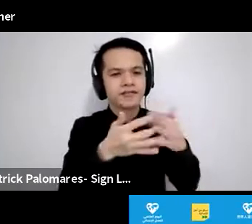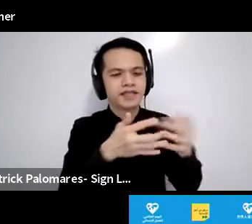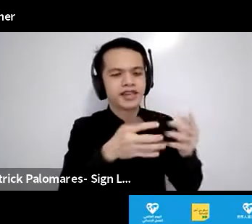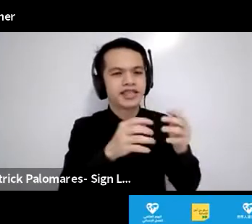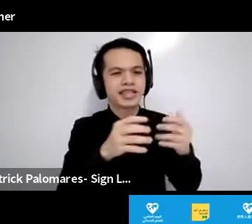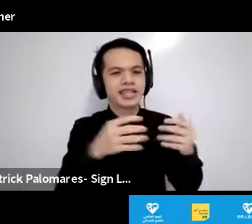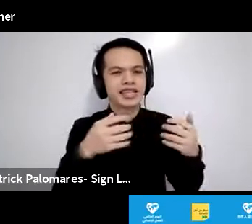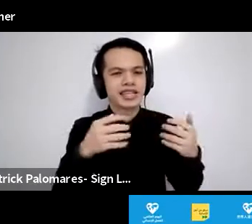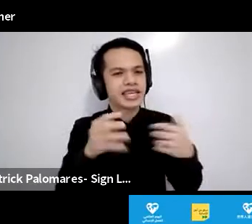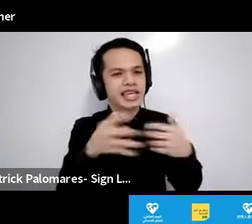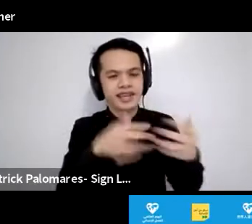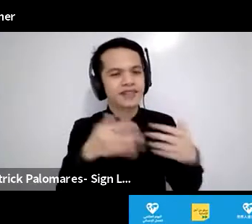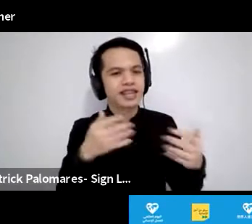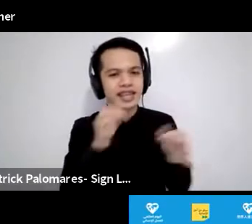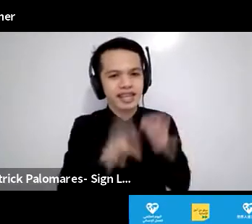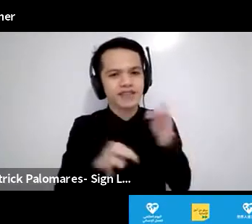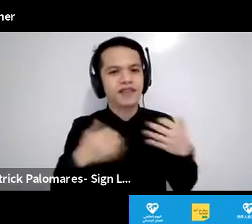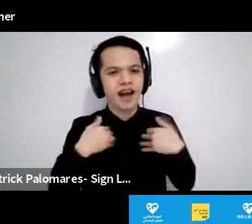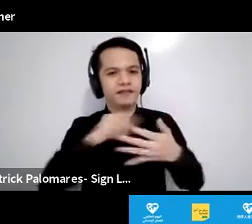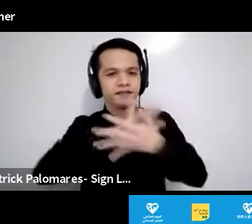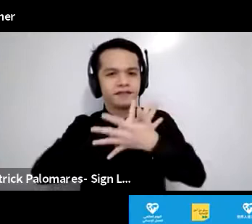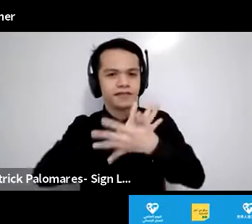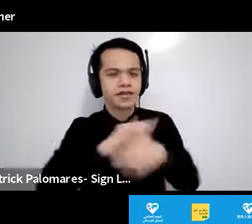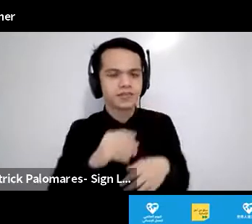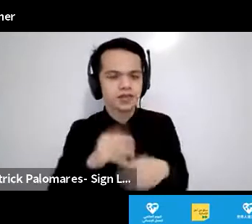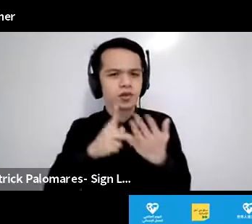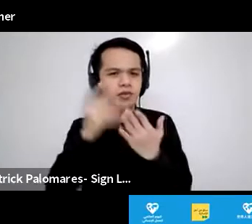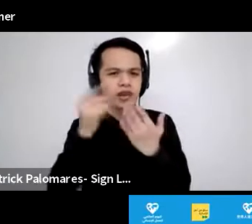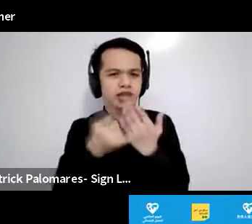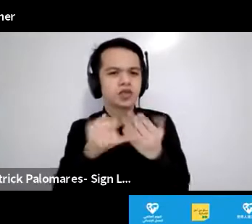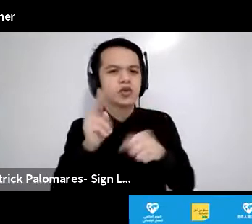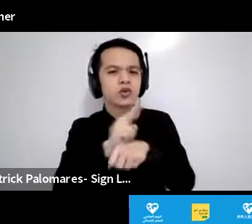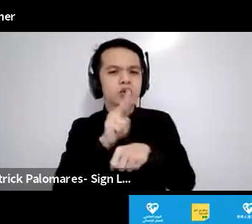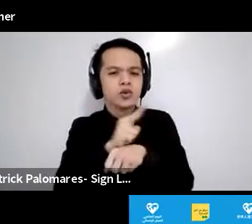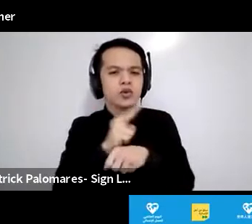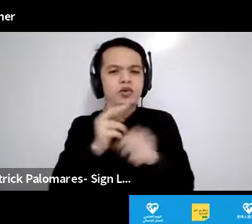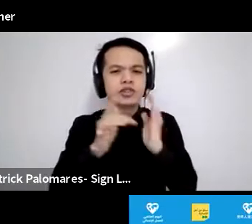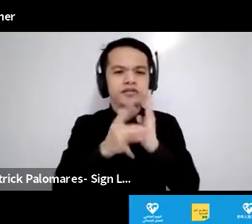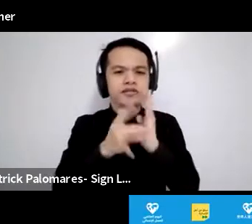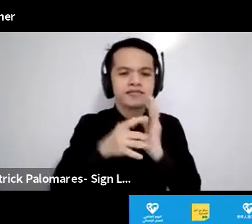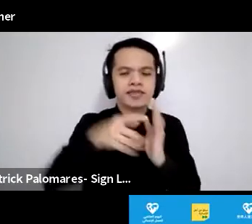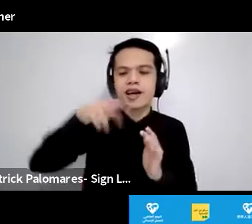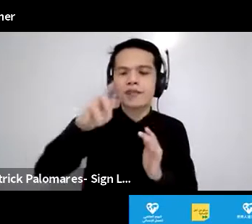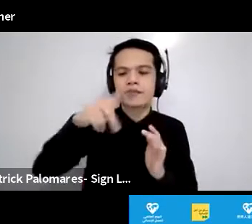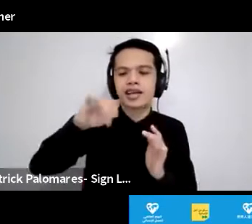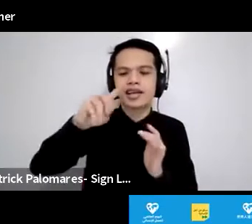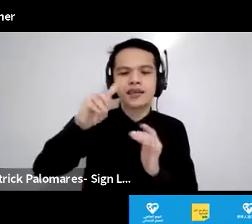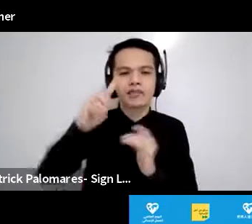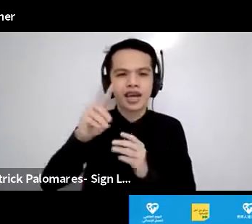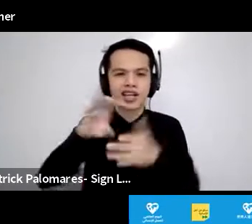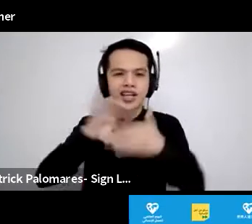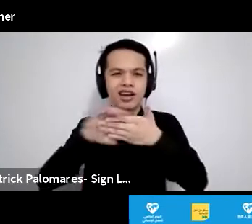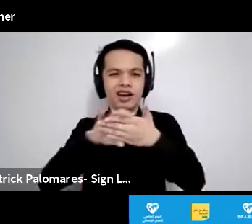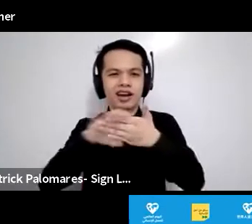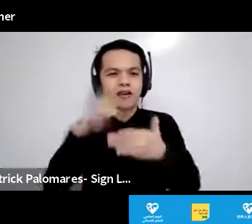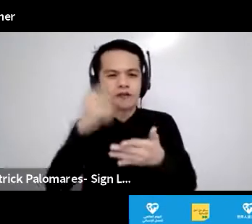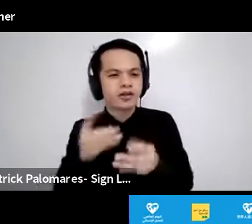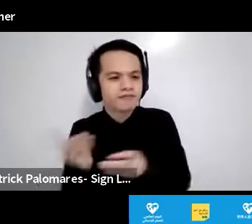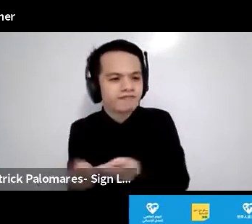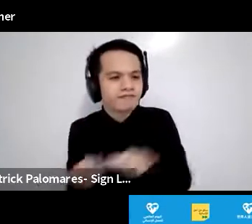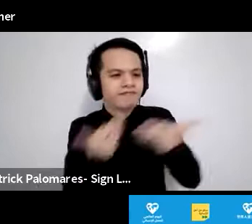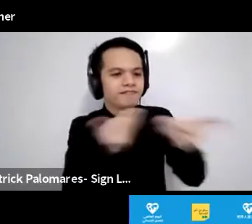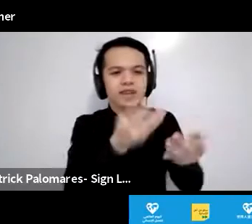pandemic. Both of these projects use electronic prepaid cards to deliver humanitarian